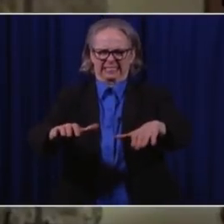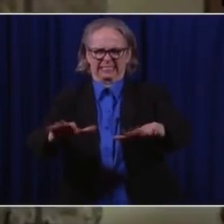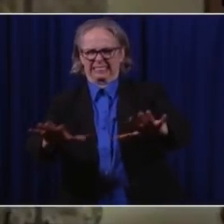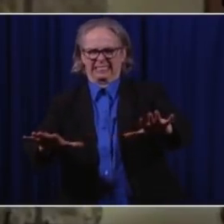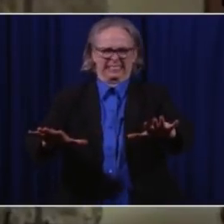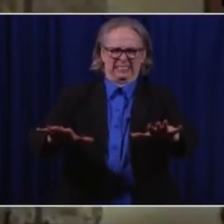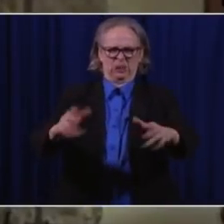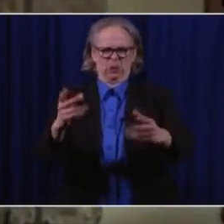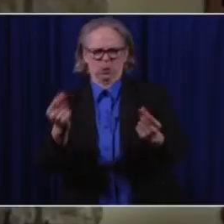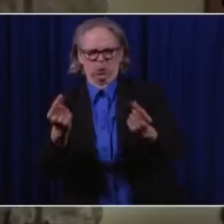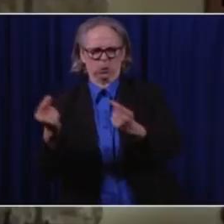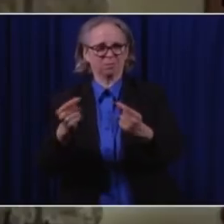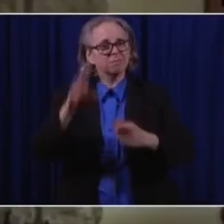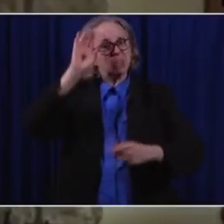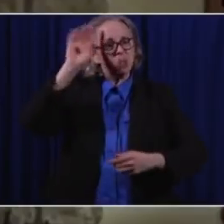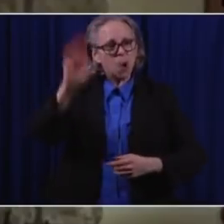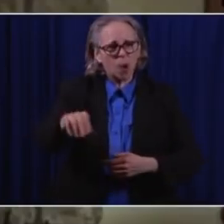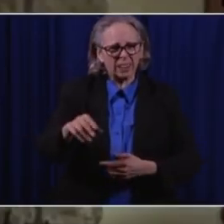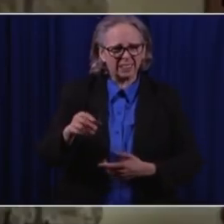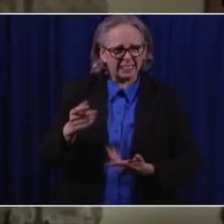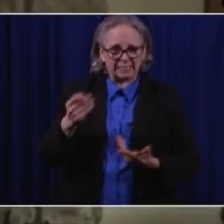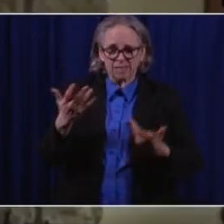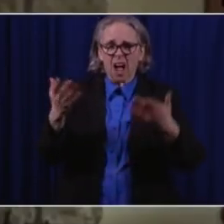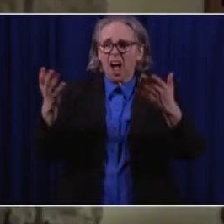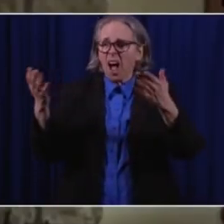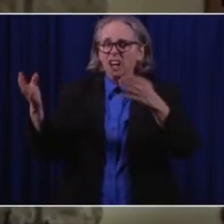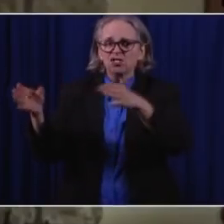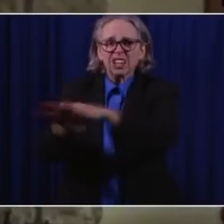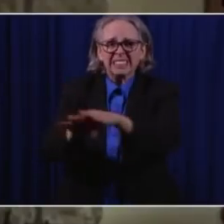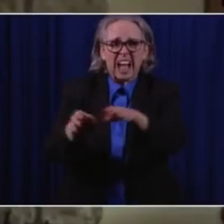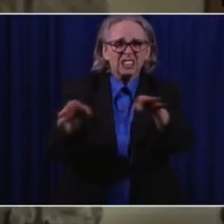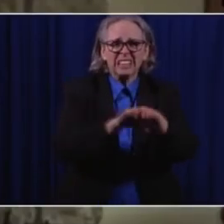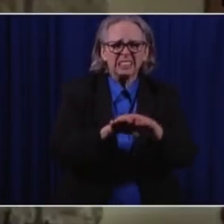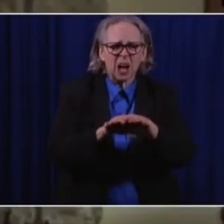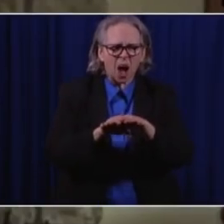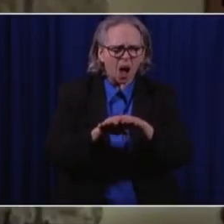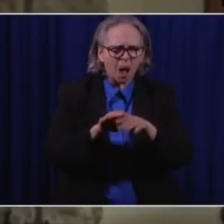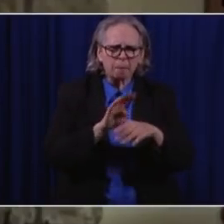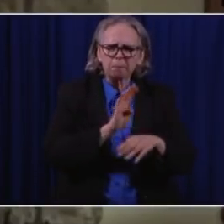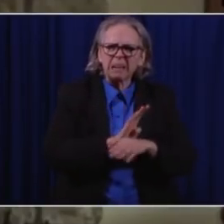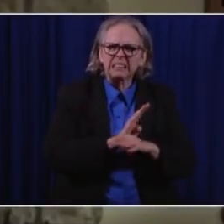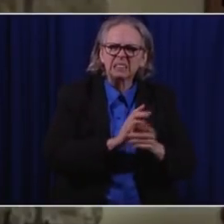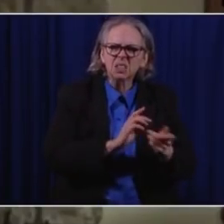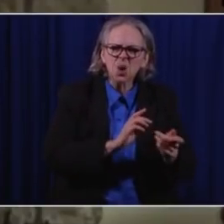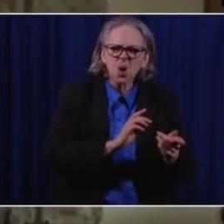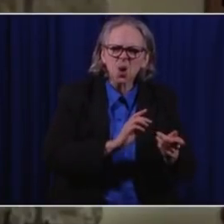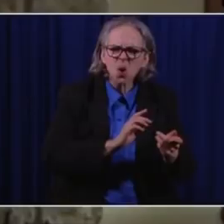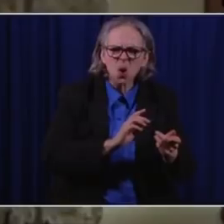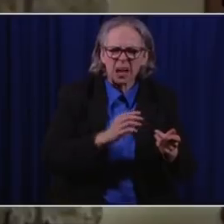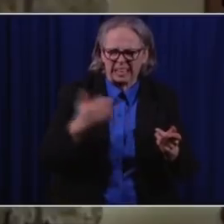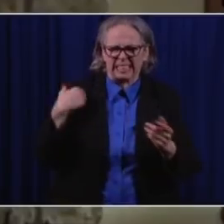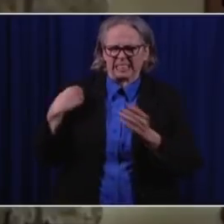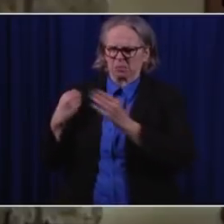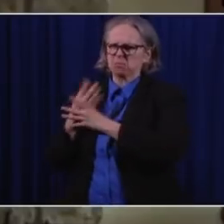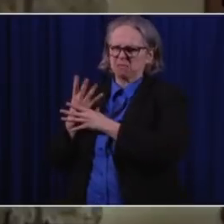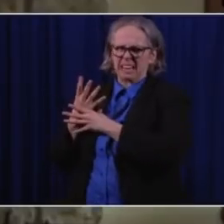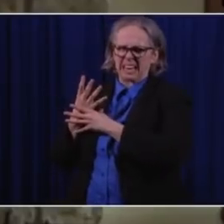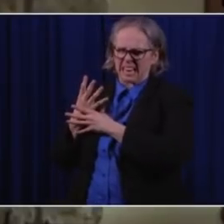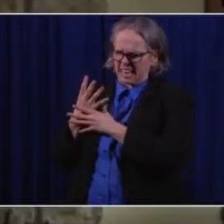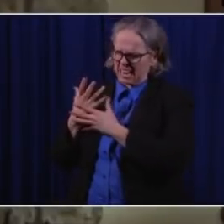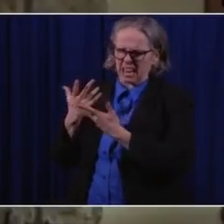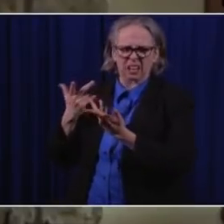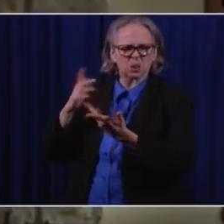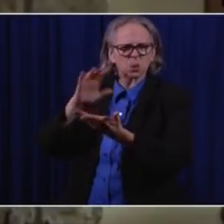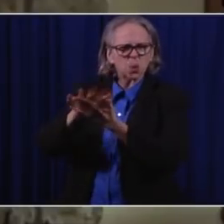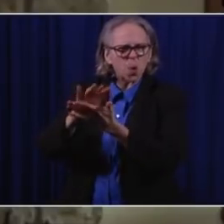a significant part of the business in the spring and we shut down schools,